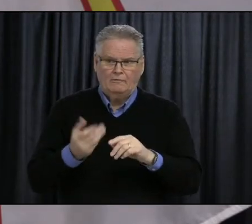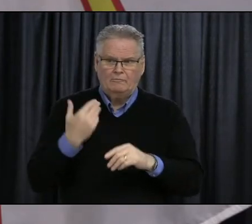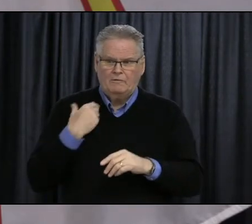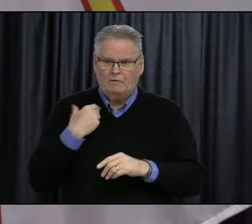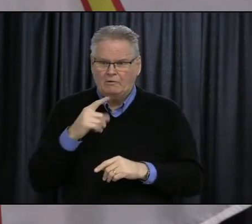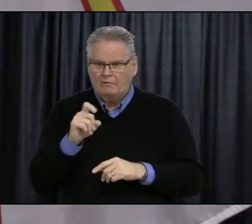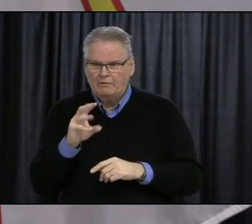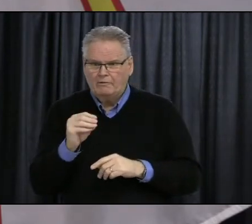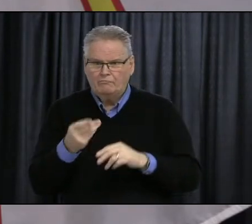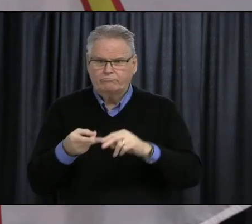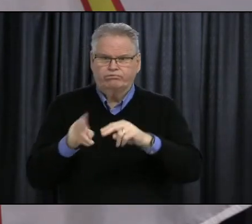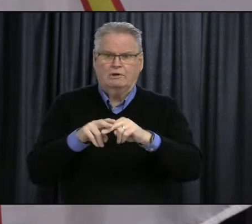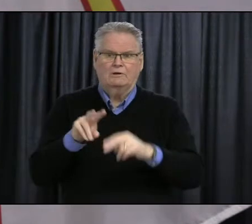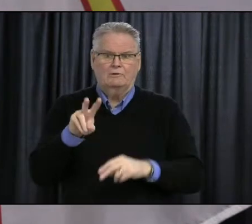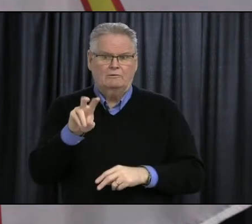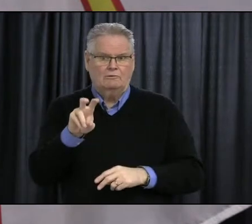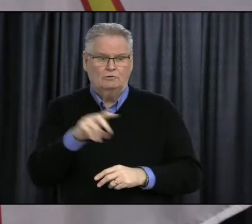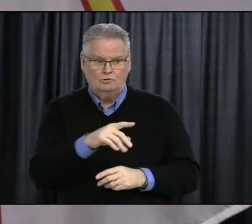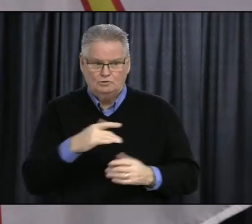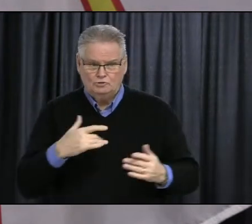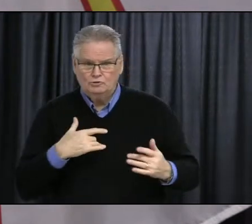about trying to keep your contacts low, then